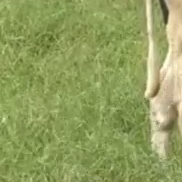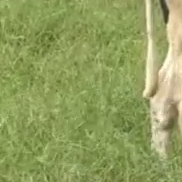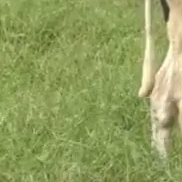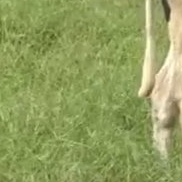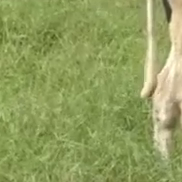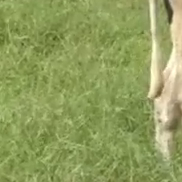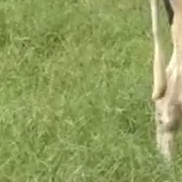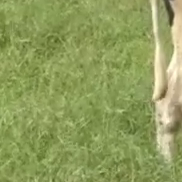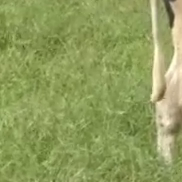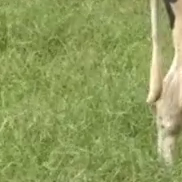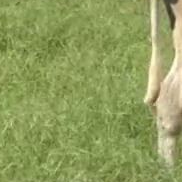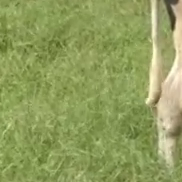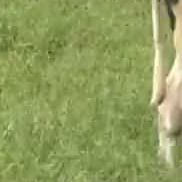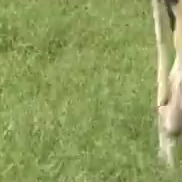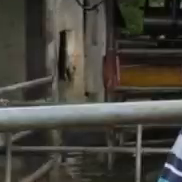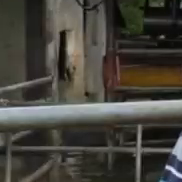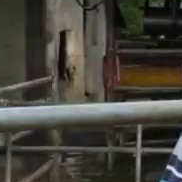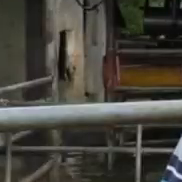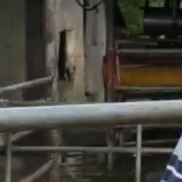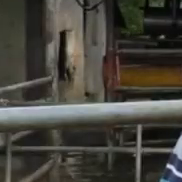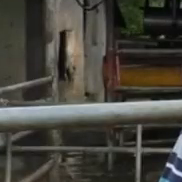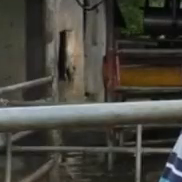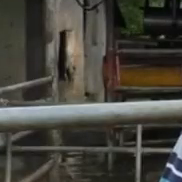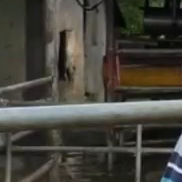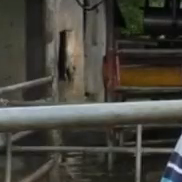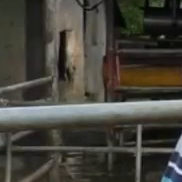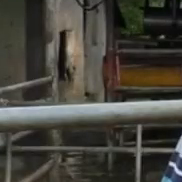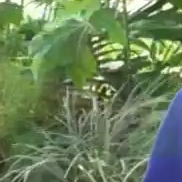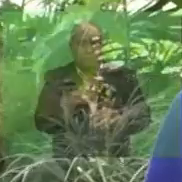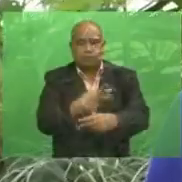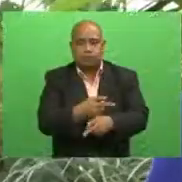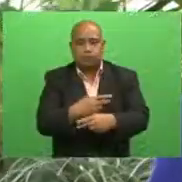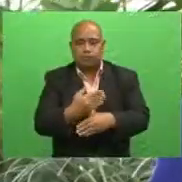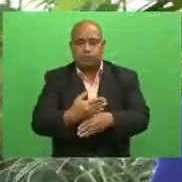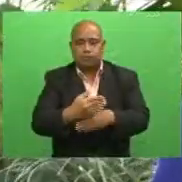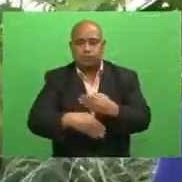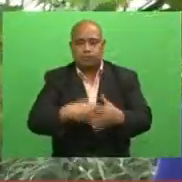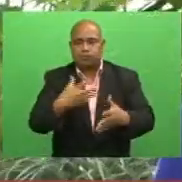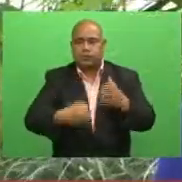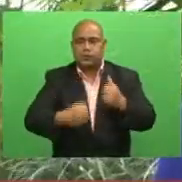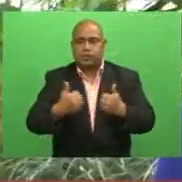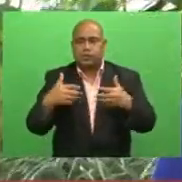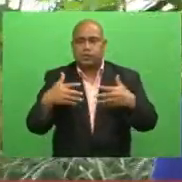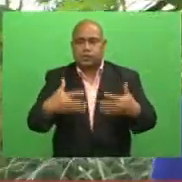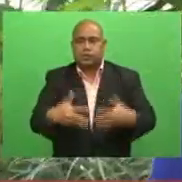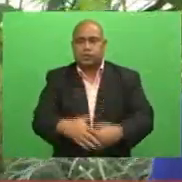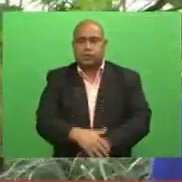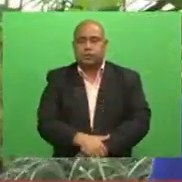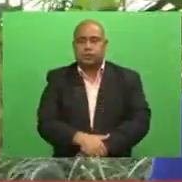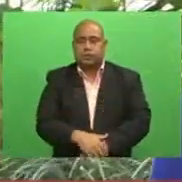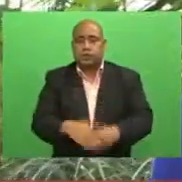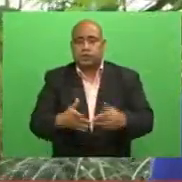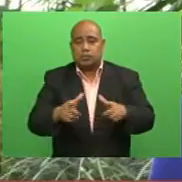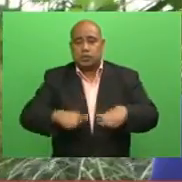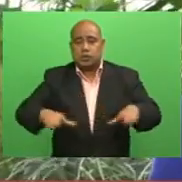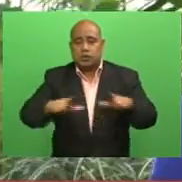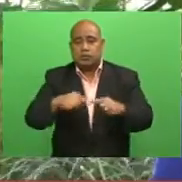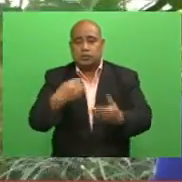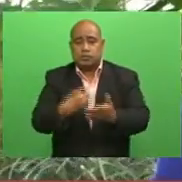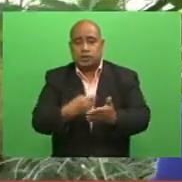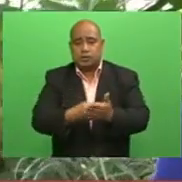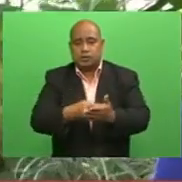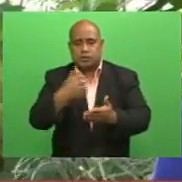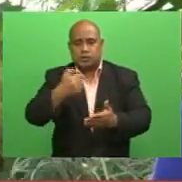producing as much milk we could. The local demand for milk is 60 million litres. Therefore,